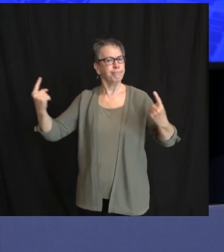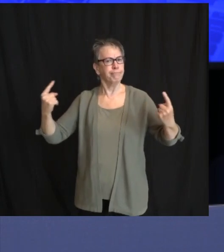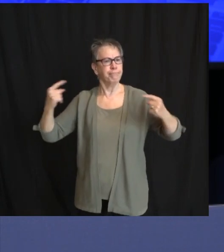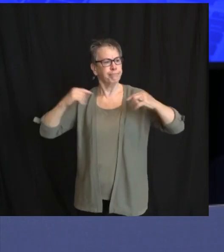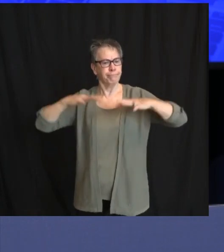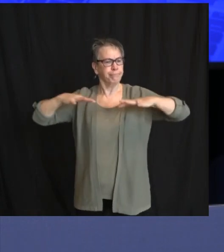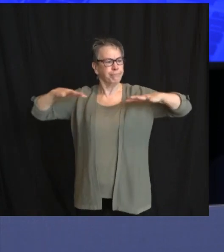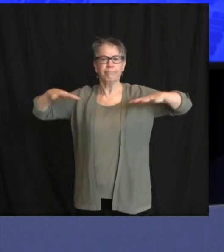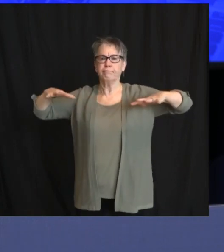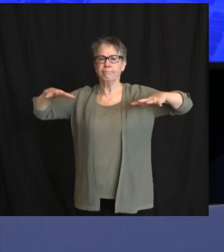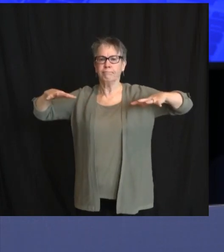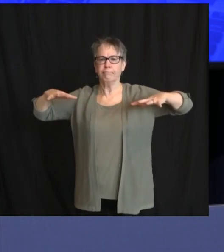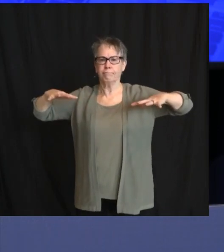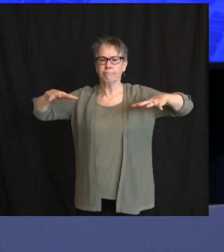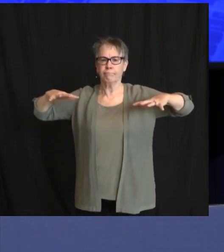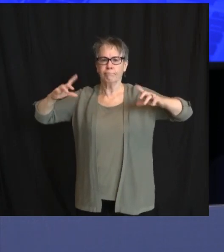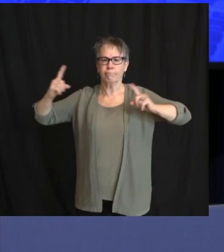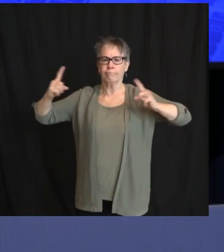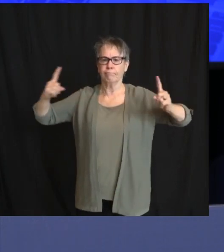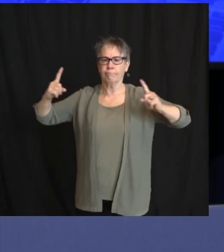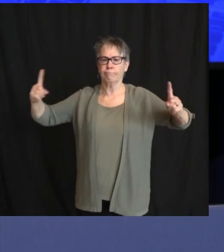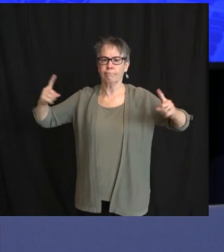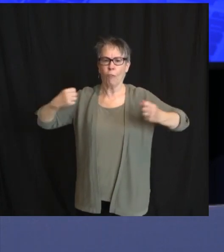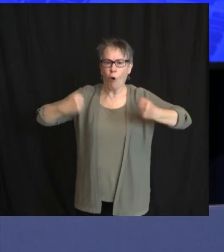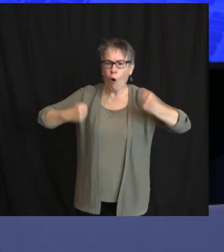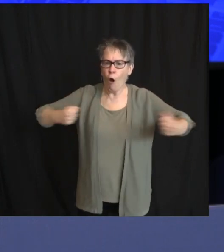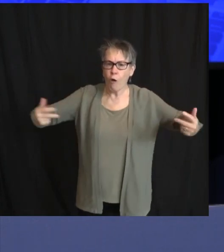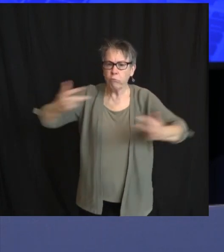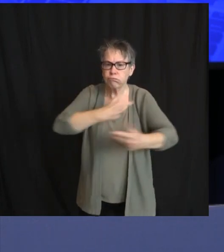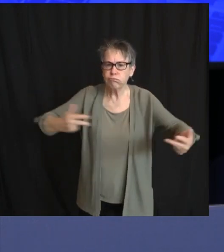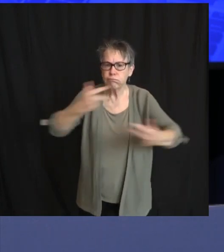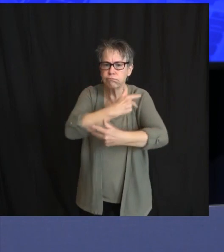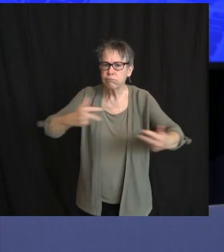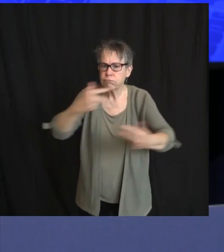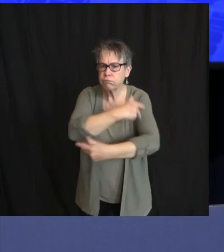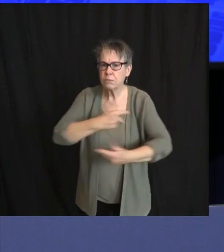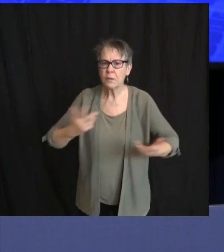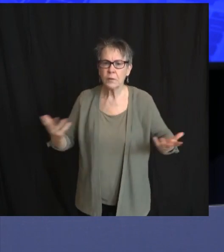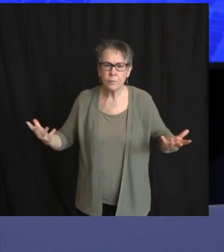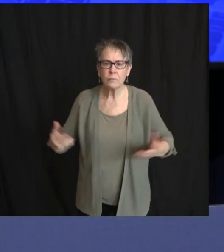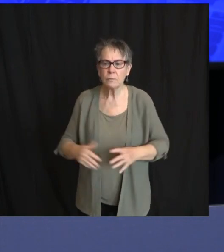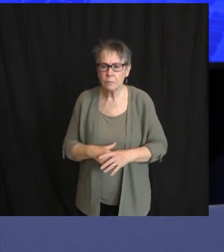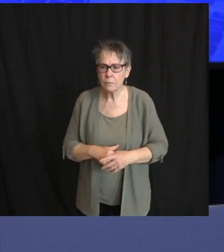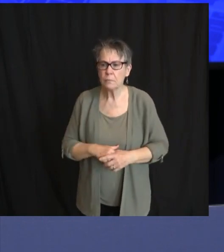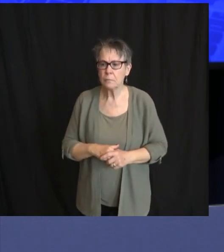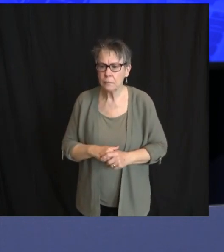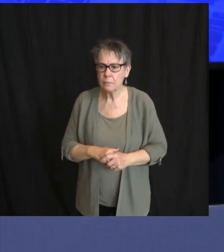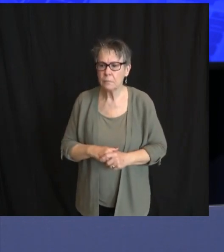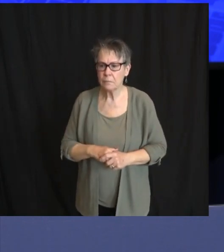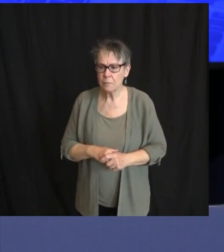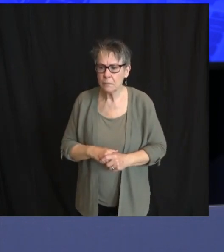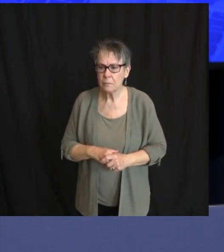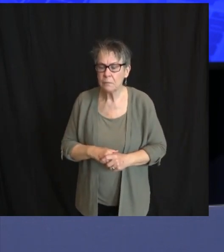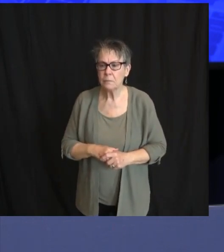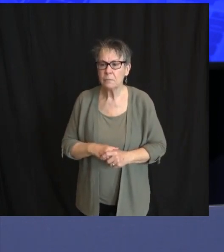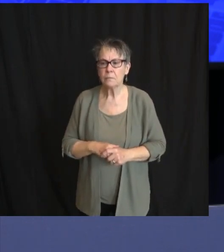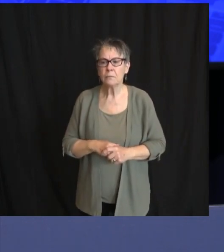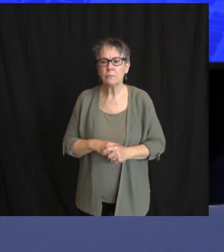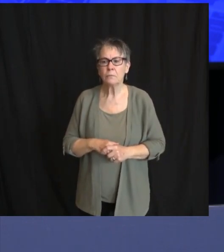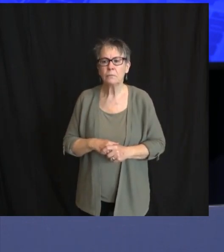it with both public safety and at the forefront and public health. But I think it's fair to say, I think the troopers showed a tremendous amount